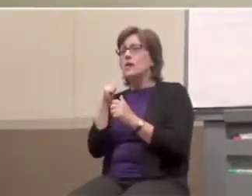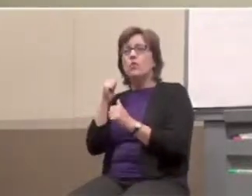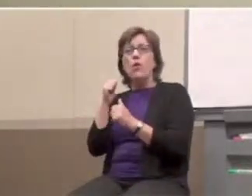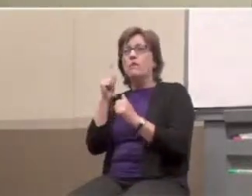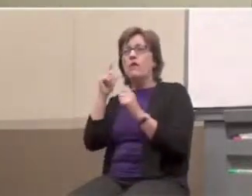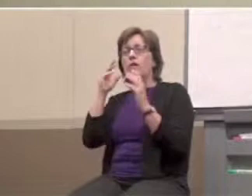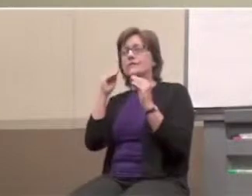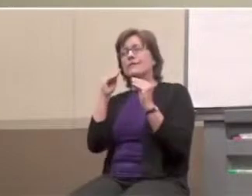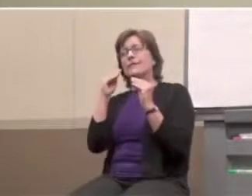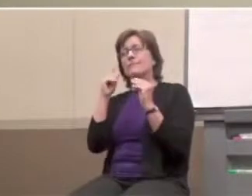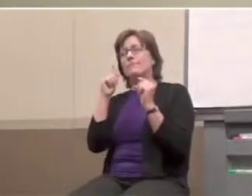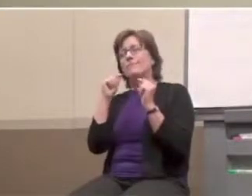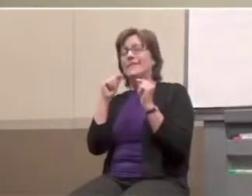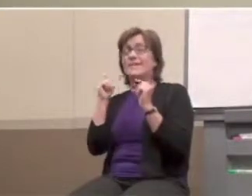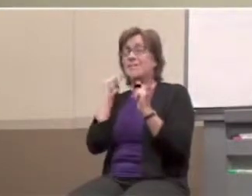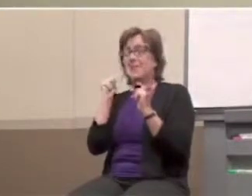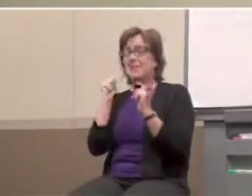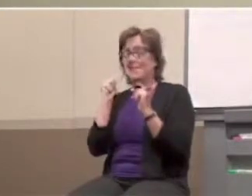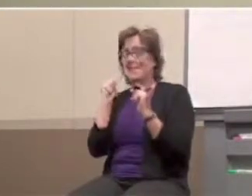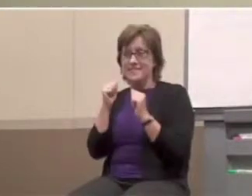obviously. But the point is that